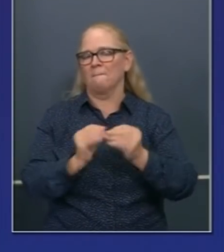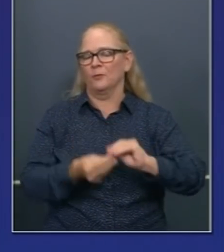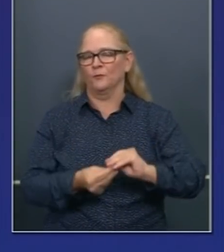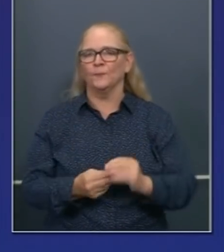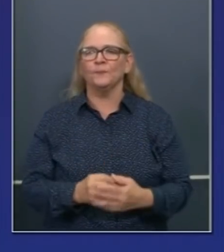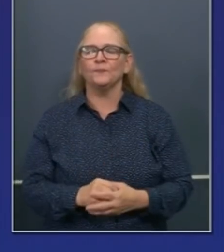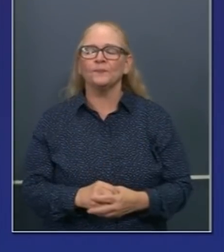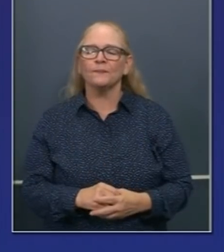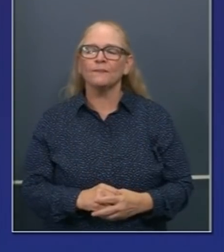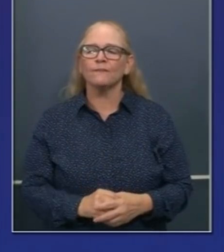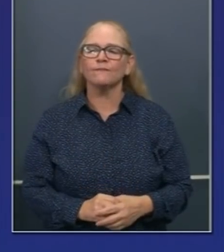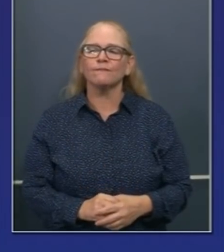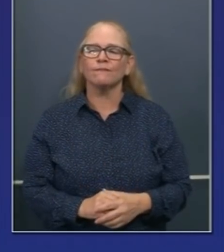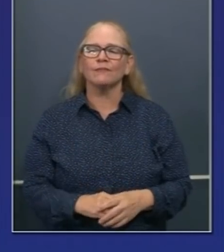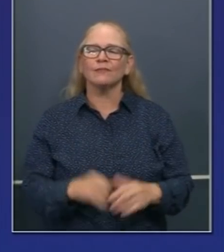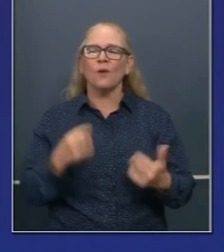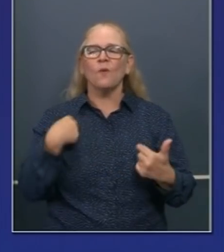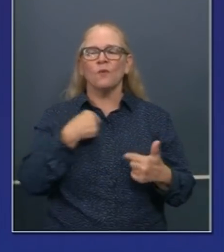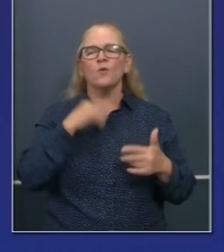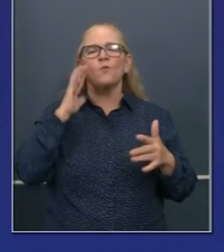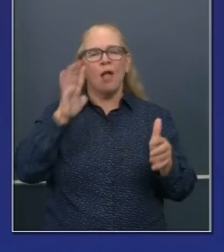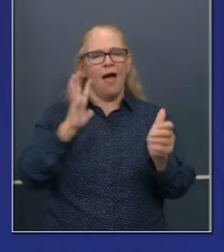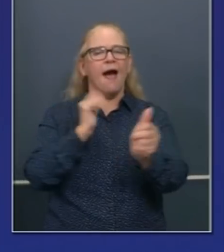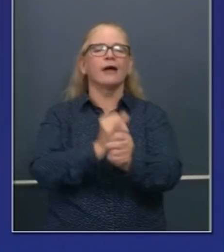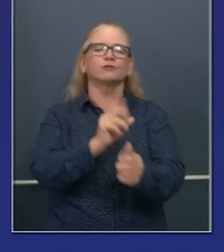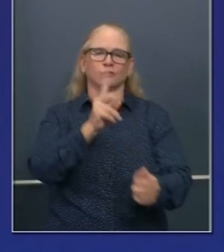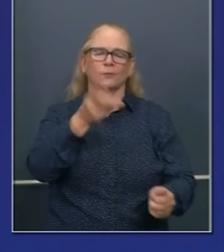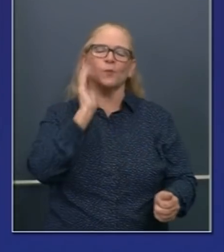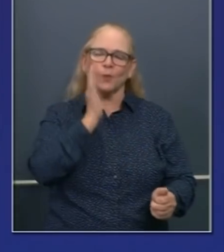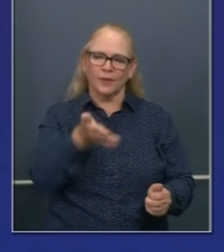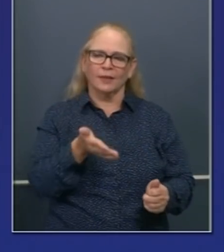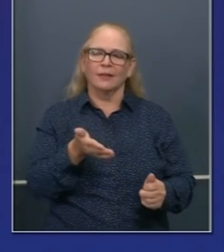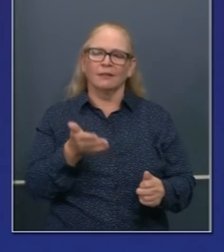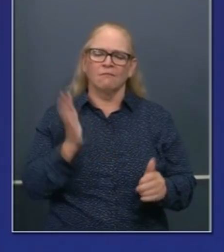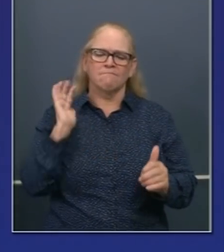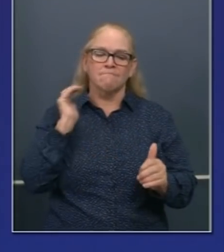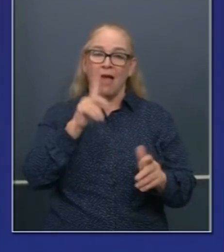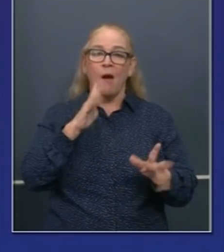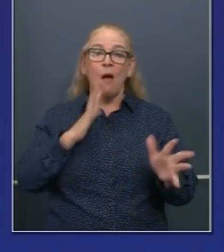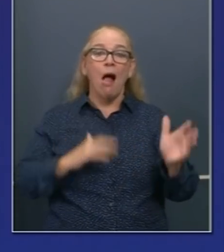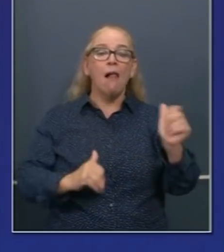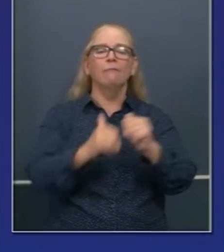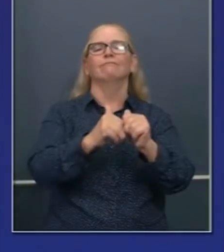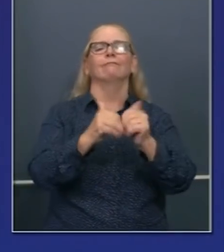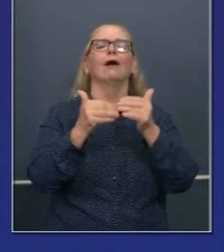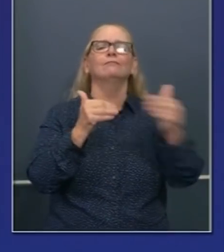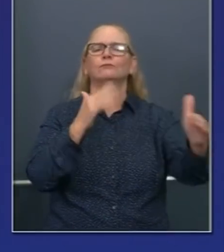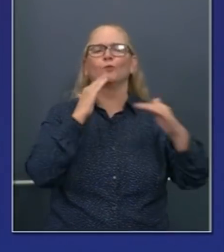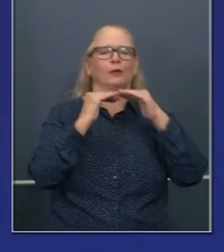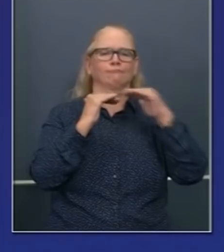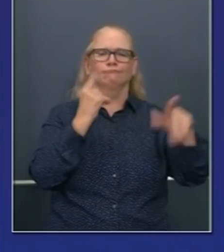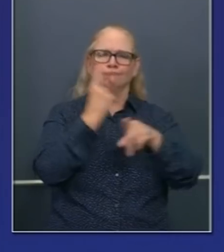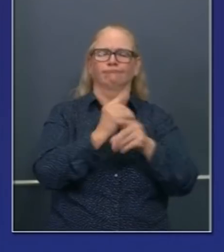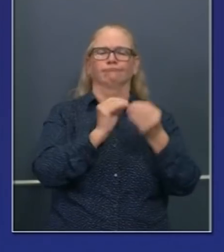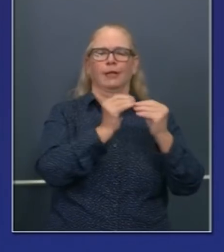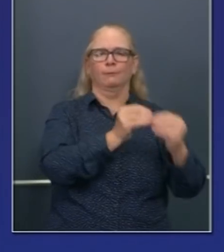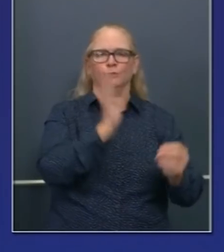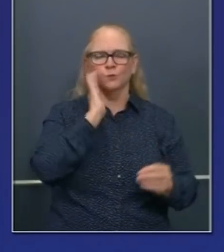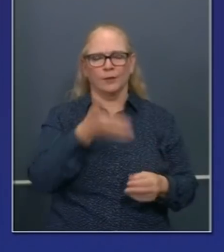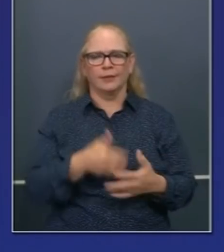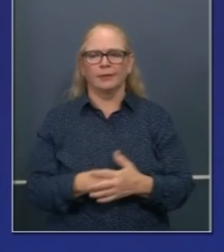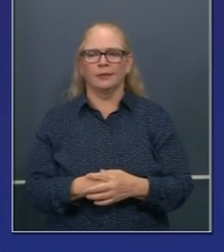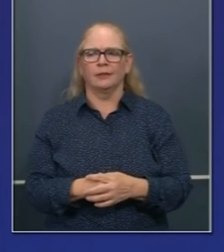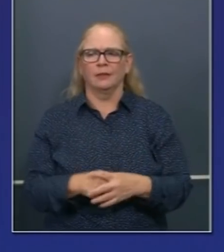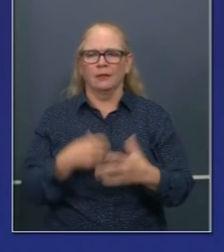schedule that we promoted on Monday, and just wanted, for transparency purposes, to give you a sense